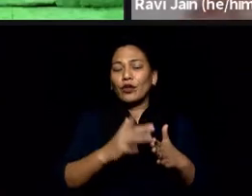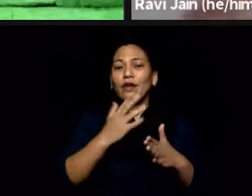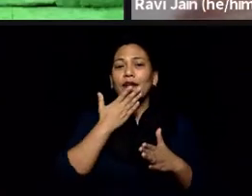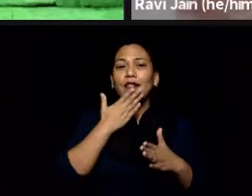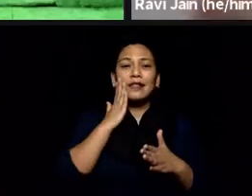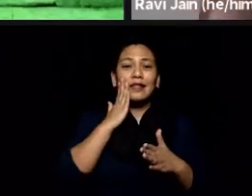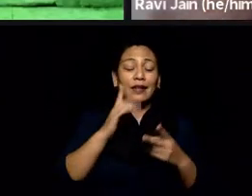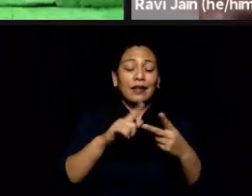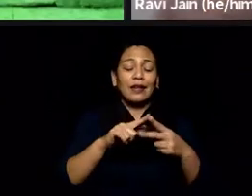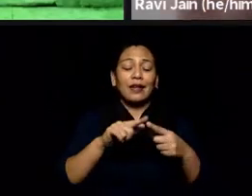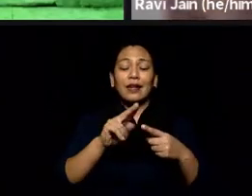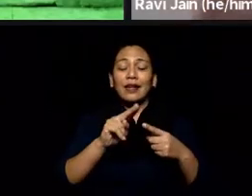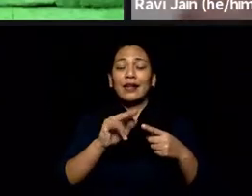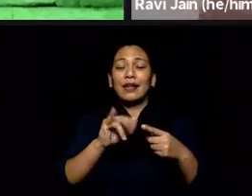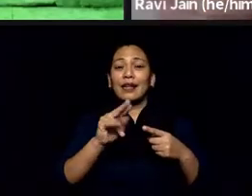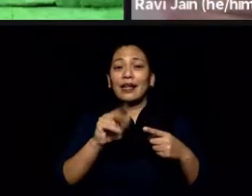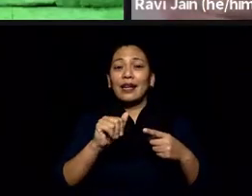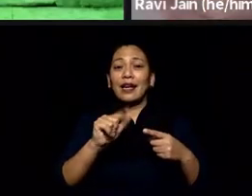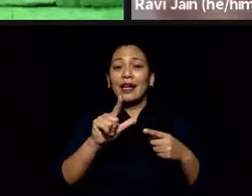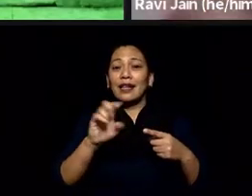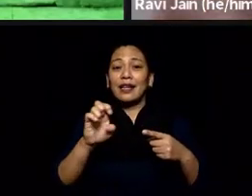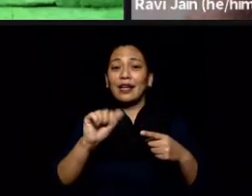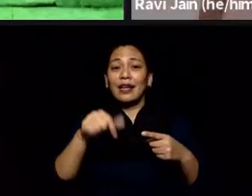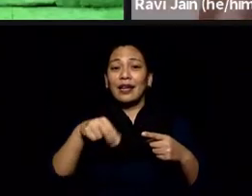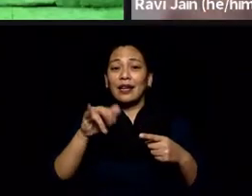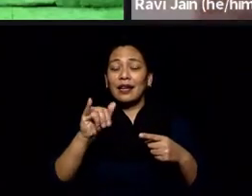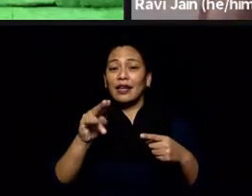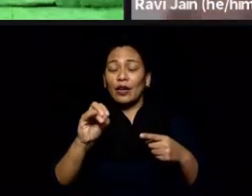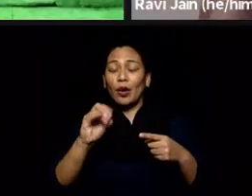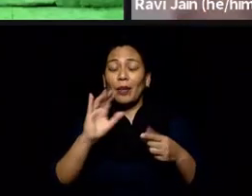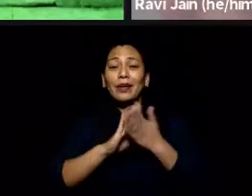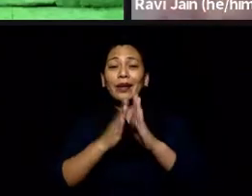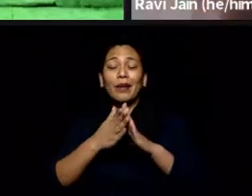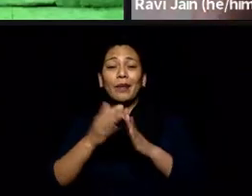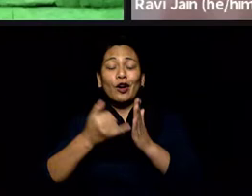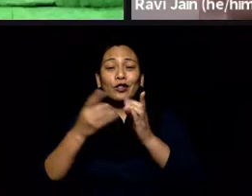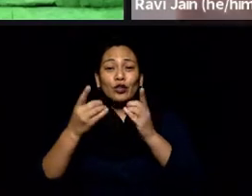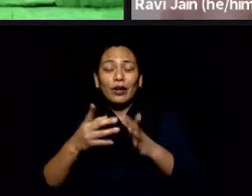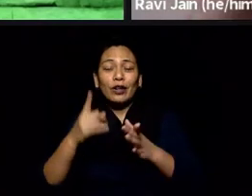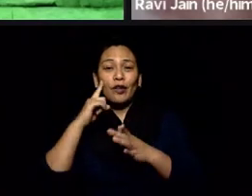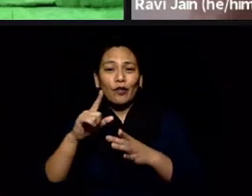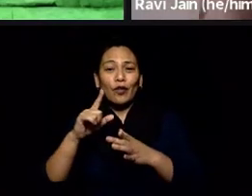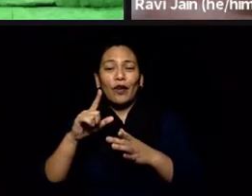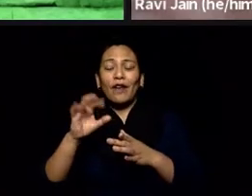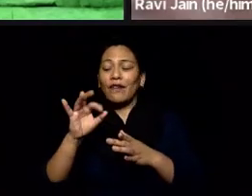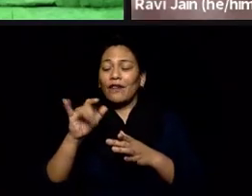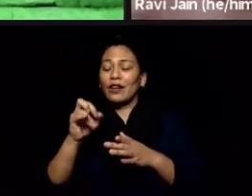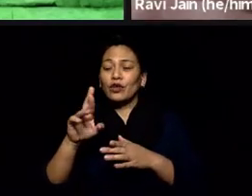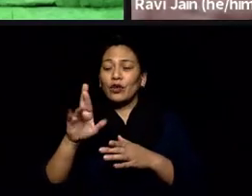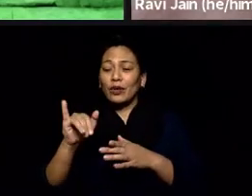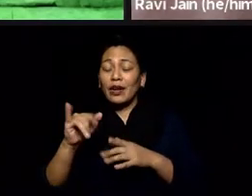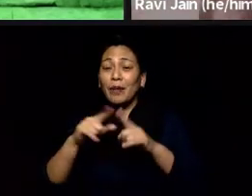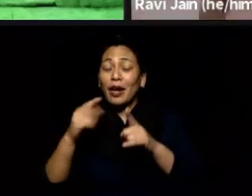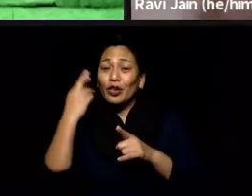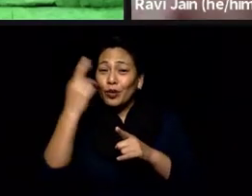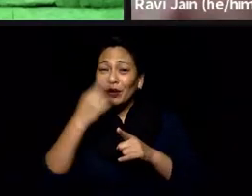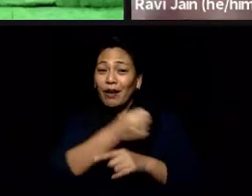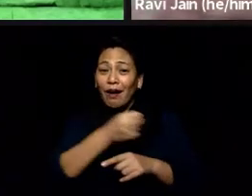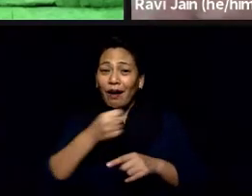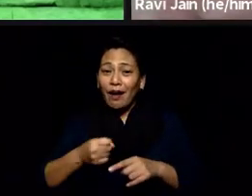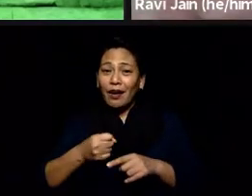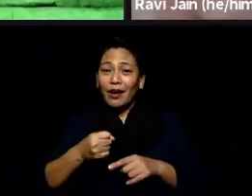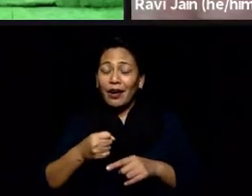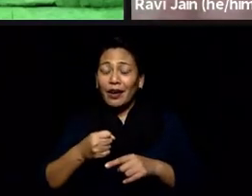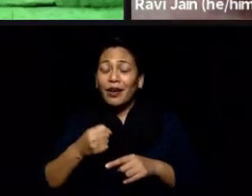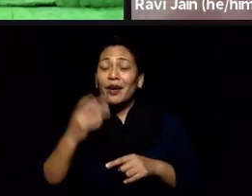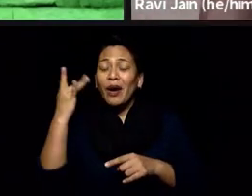Nina Lee Aquino became the artistic director of Factory, and she only got the job because Ken Gass got fired. Not because